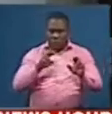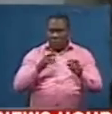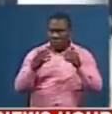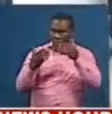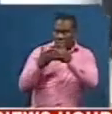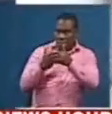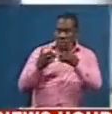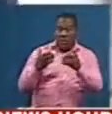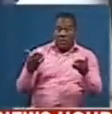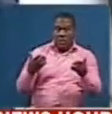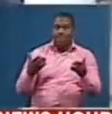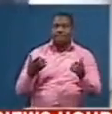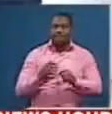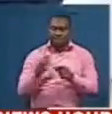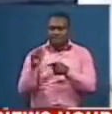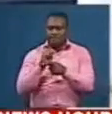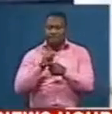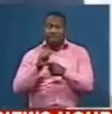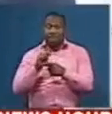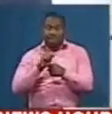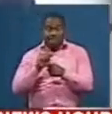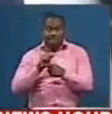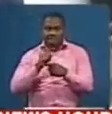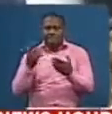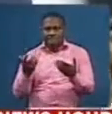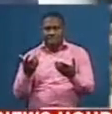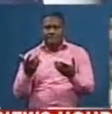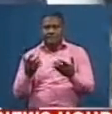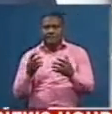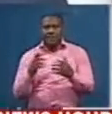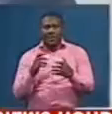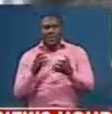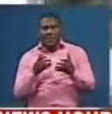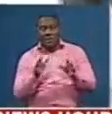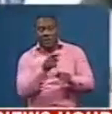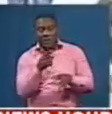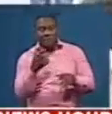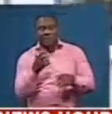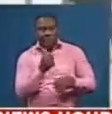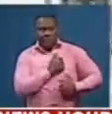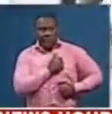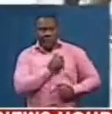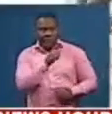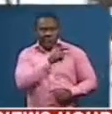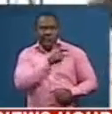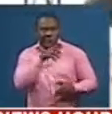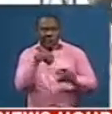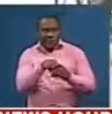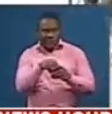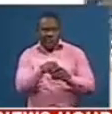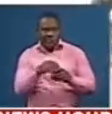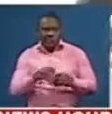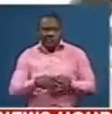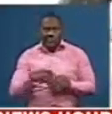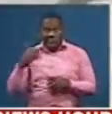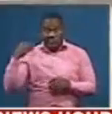a simulation exercise was held in Accra to protect the peace of the country if the need arises.